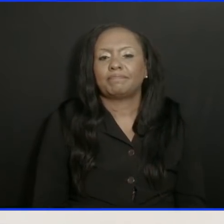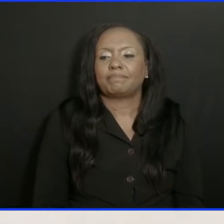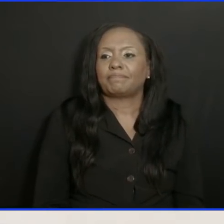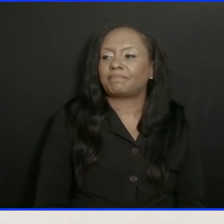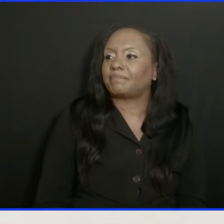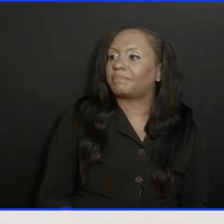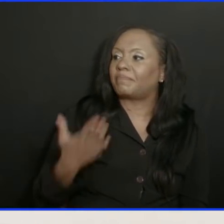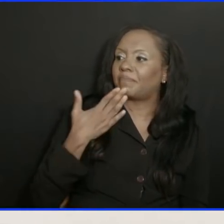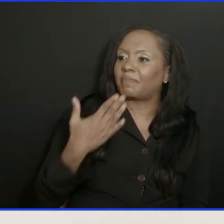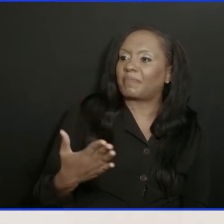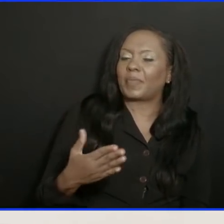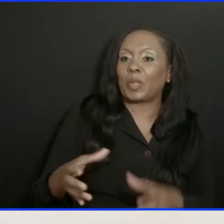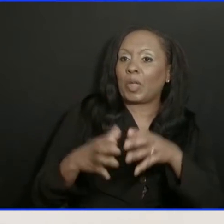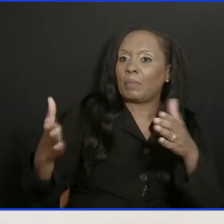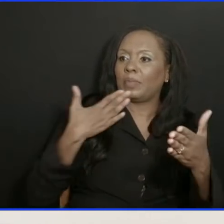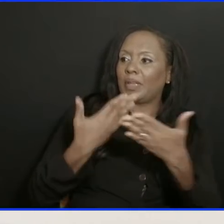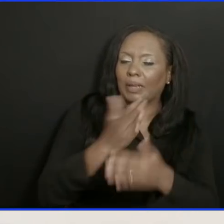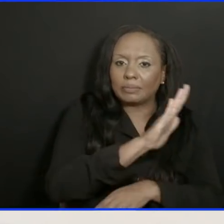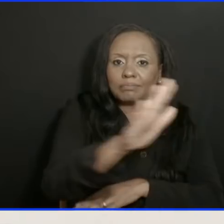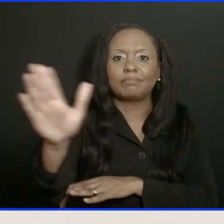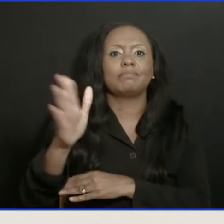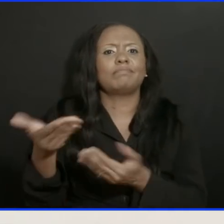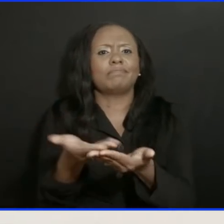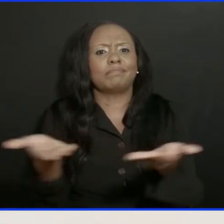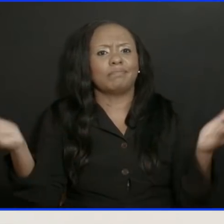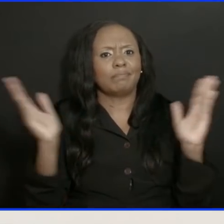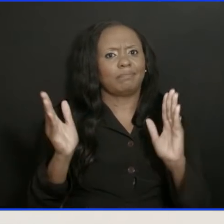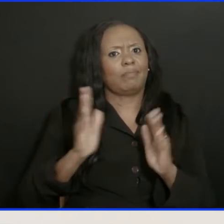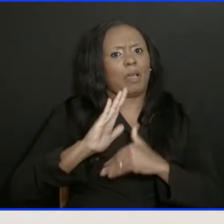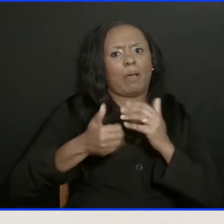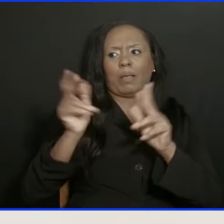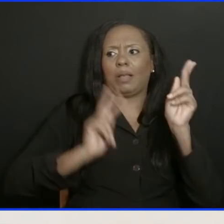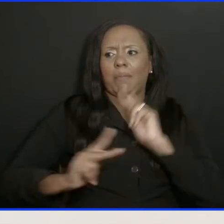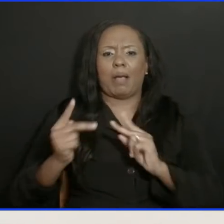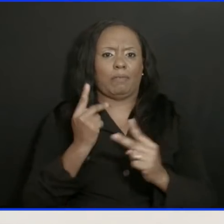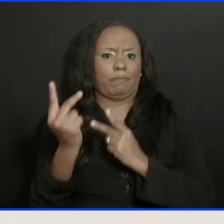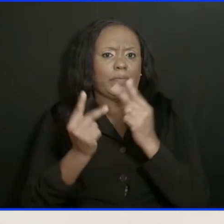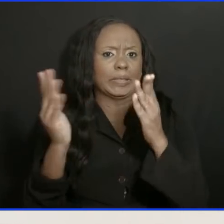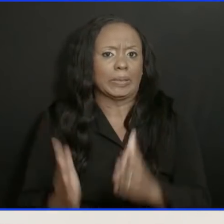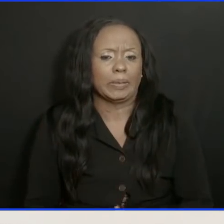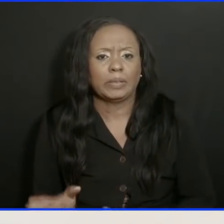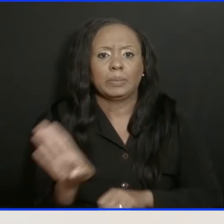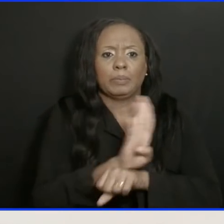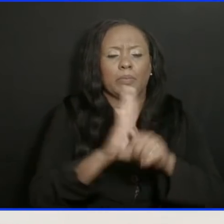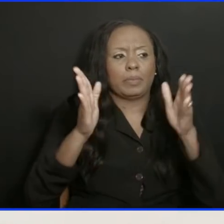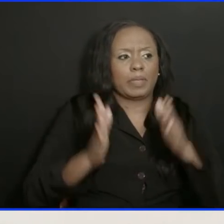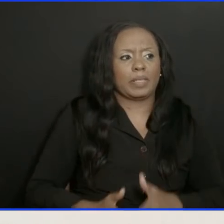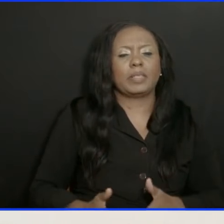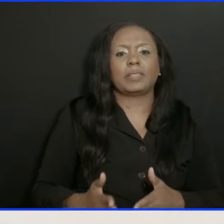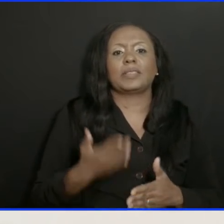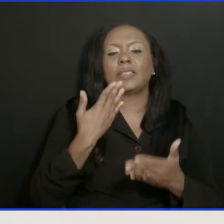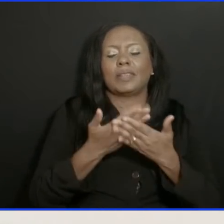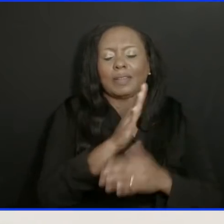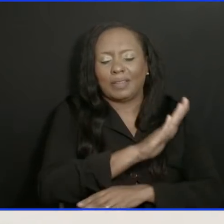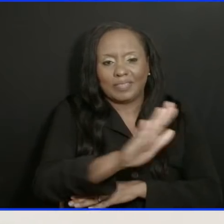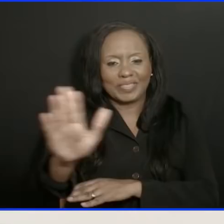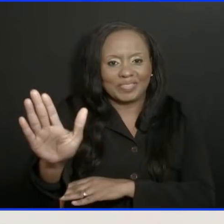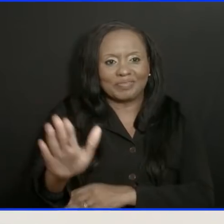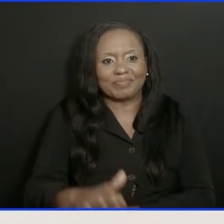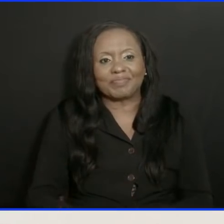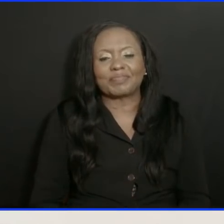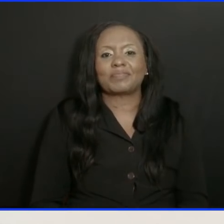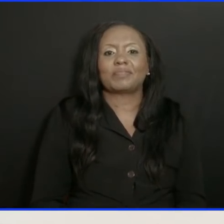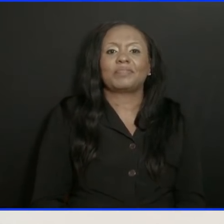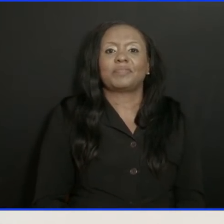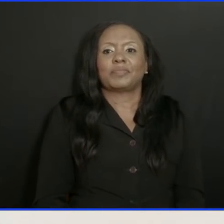Thank you so much, and good afternoon to all Barbadians and visitors alike. As Anton has indicated, we